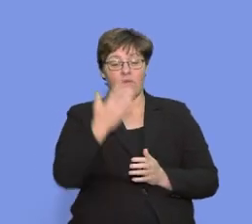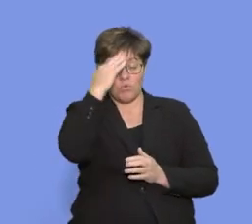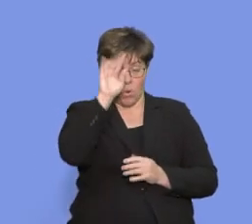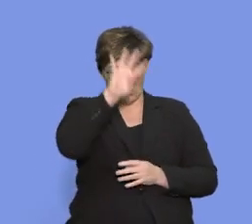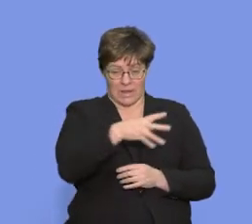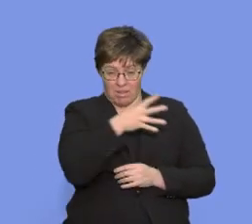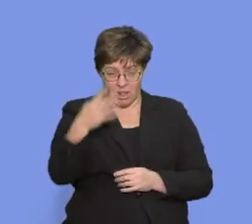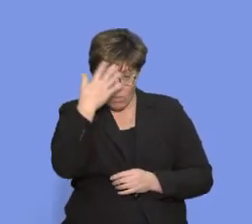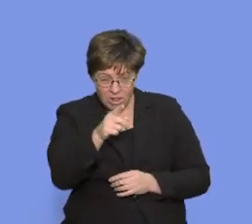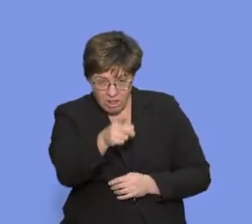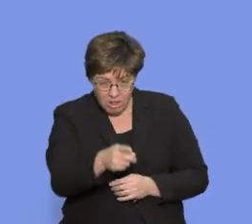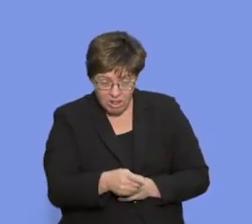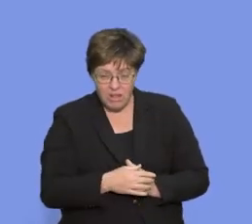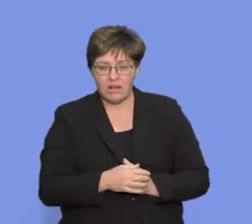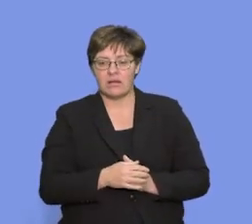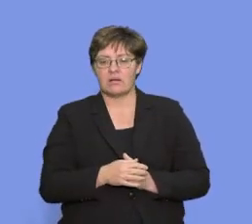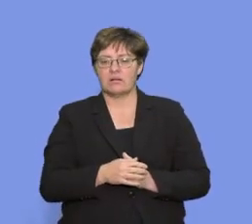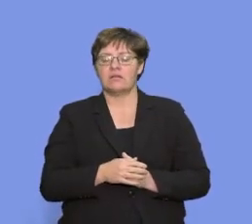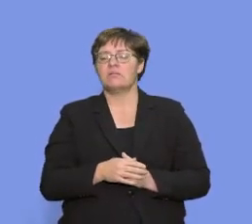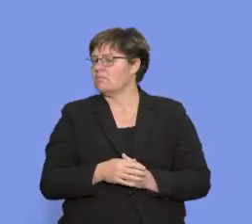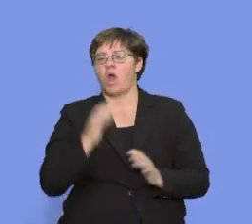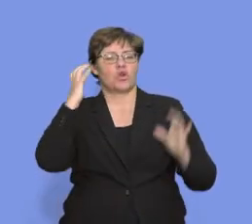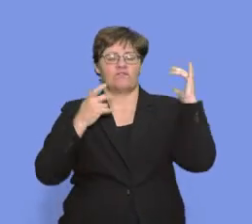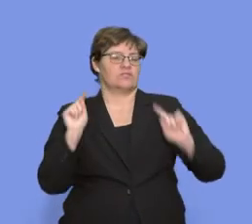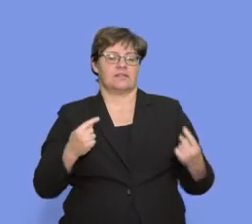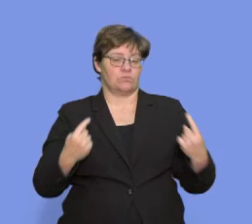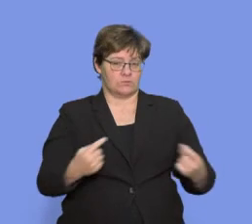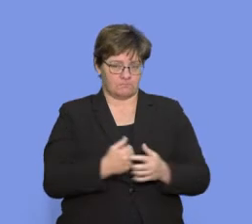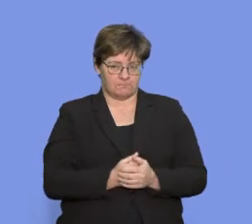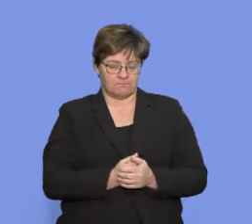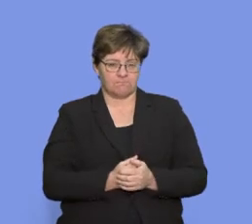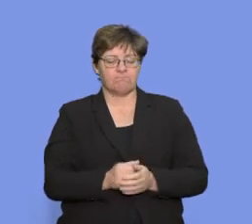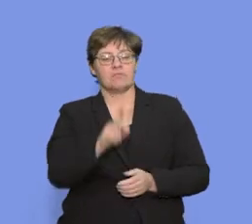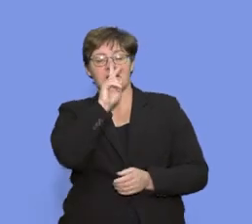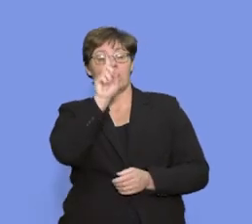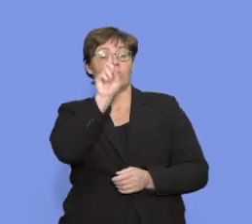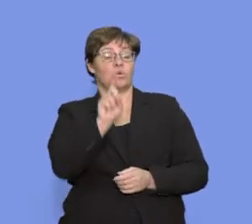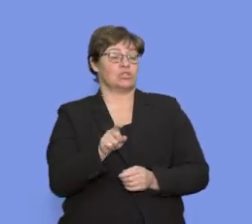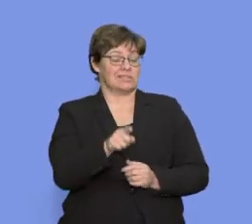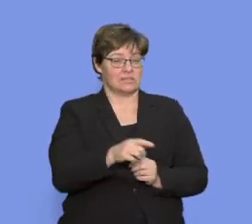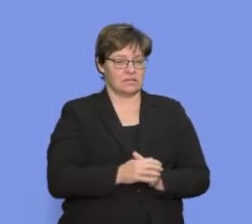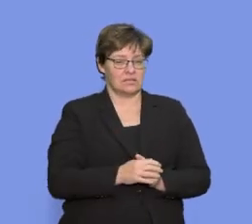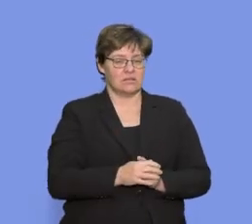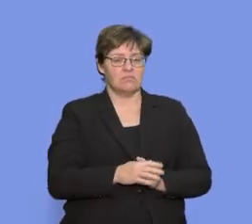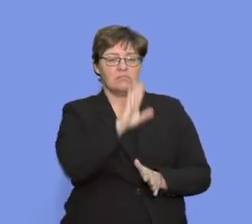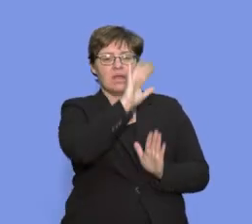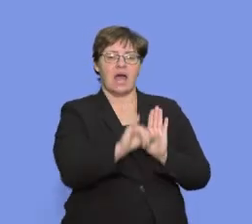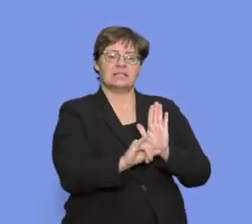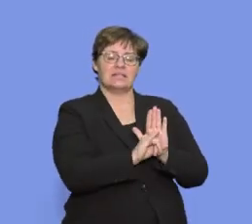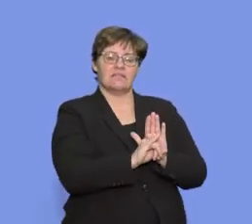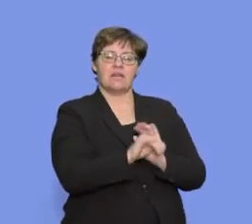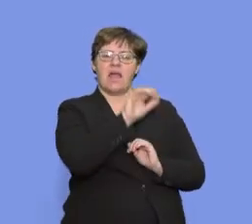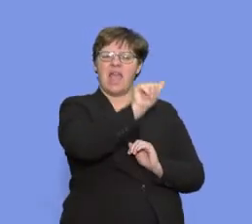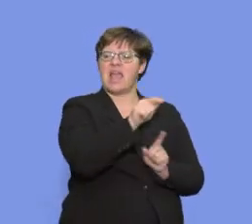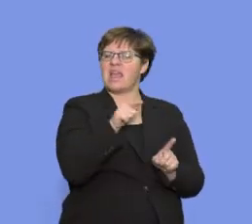know this table, I think you won't get confused. Let's look at some questions in this part. Identify